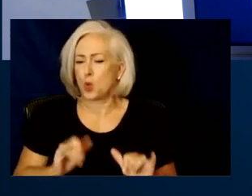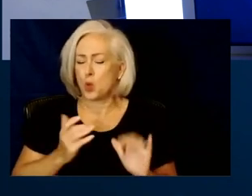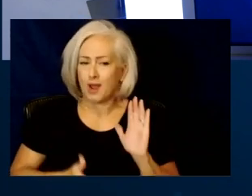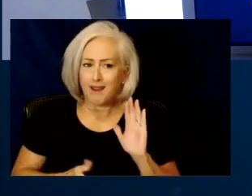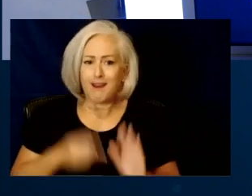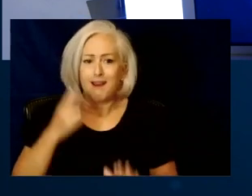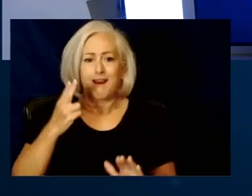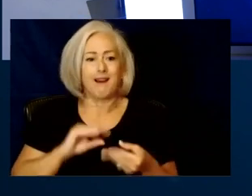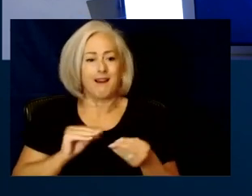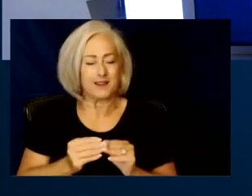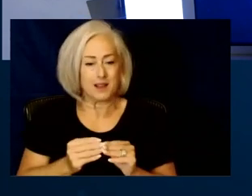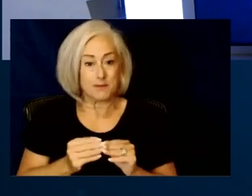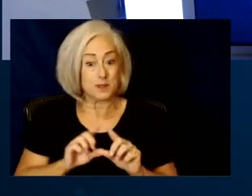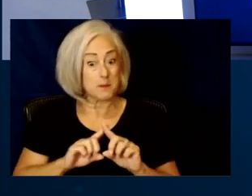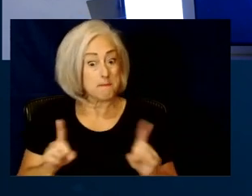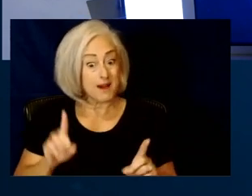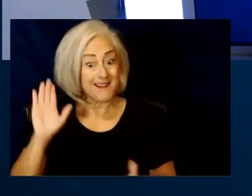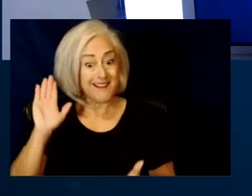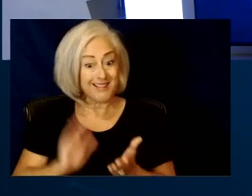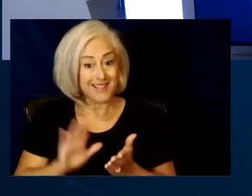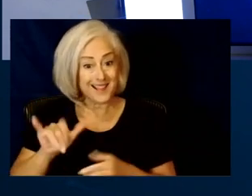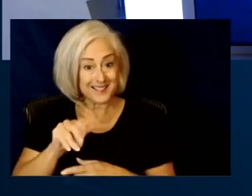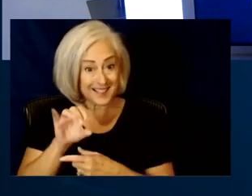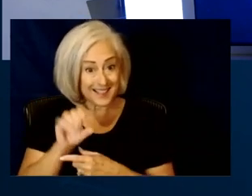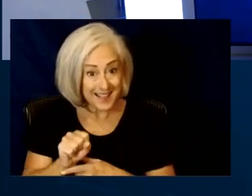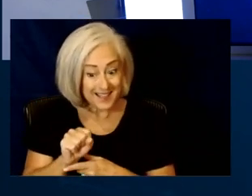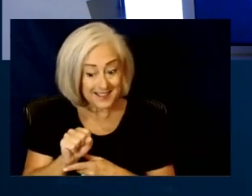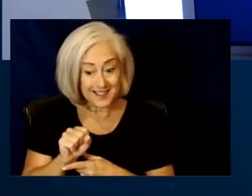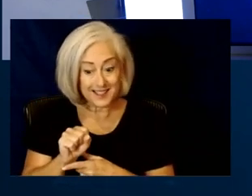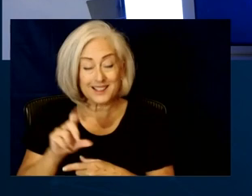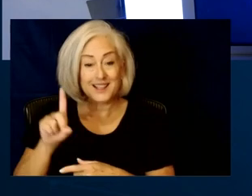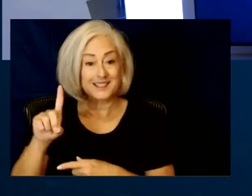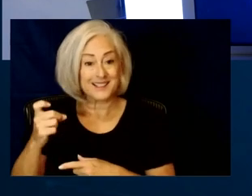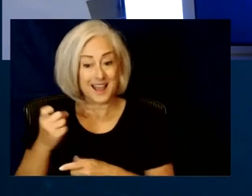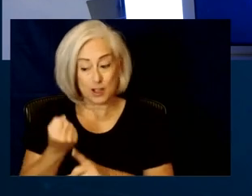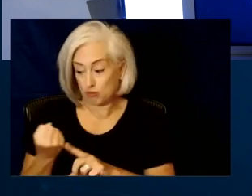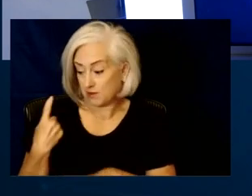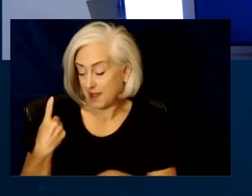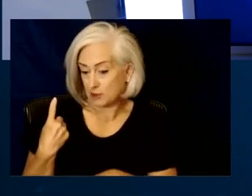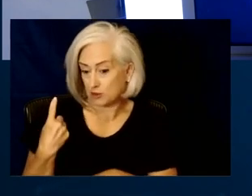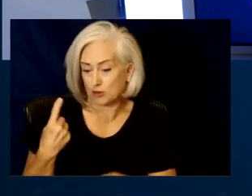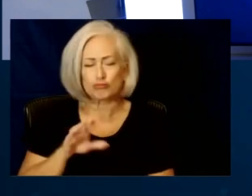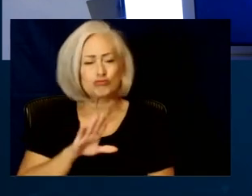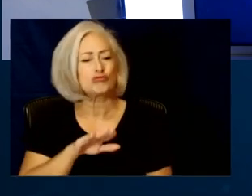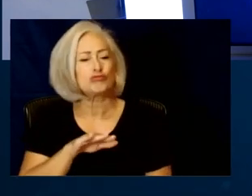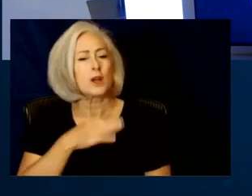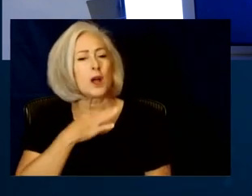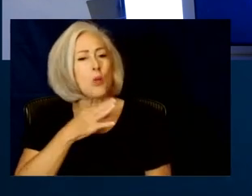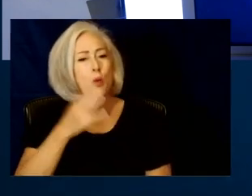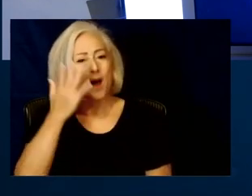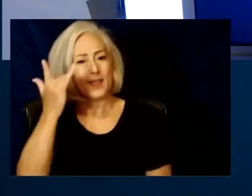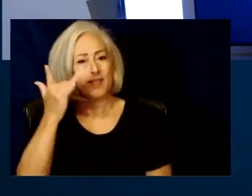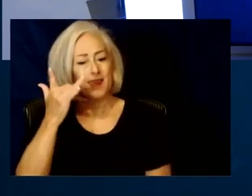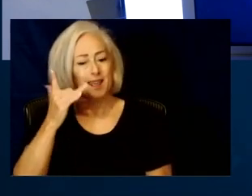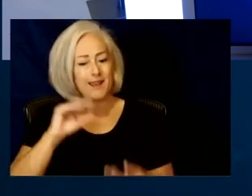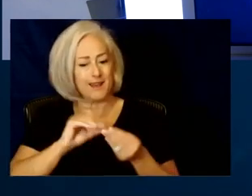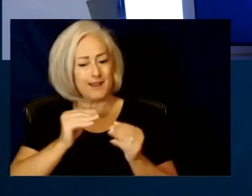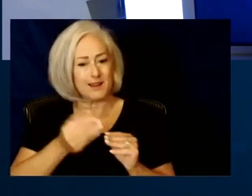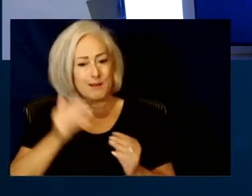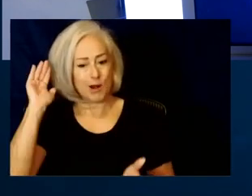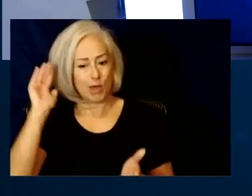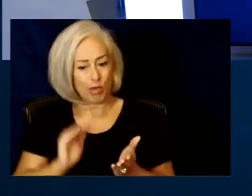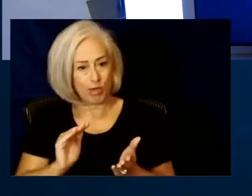but fewer cases than diagnosed last year. Dr. Mermis, why do you think there's a dip in the numbers? And first of all, Joel, how are you